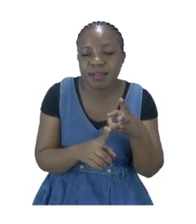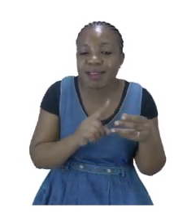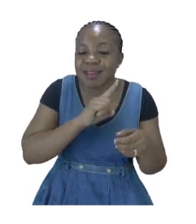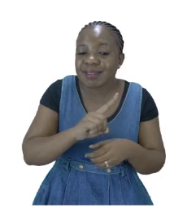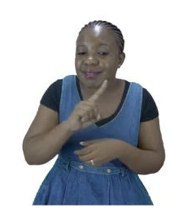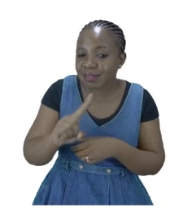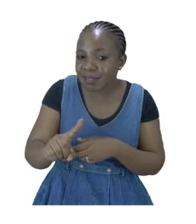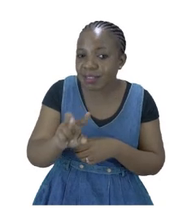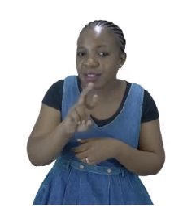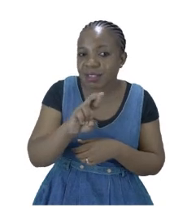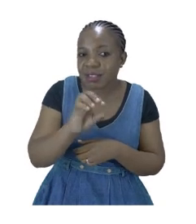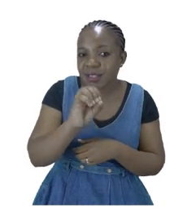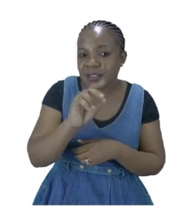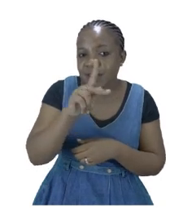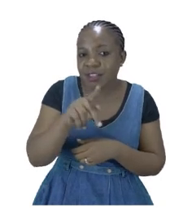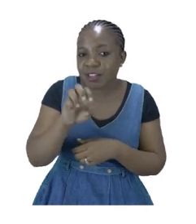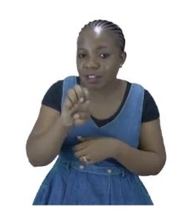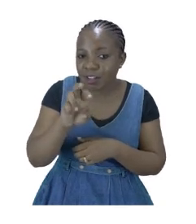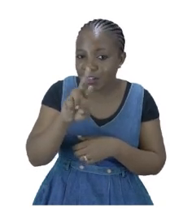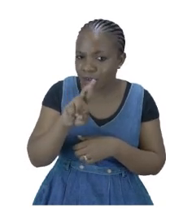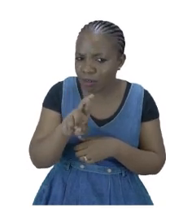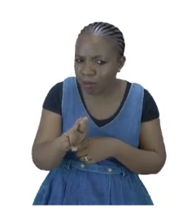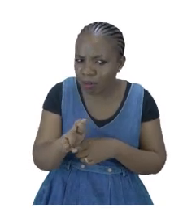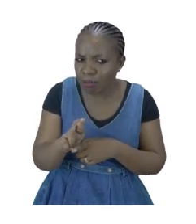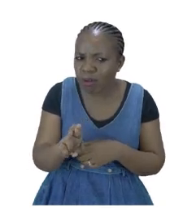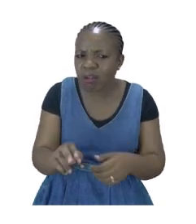Mrs. Roper is a nice person?